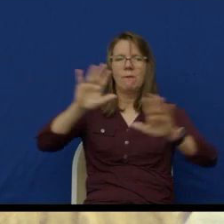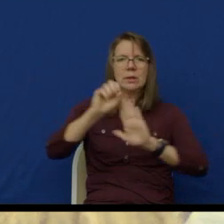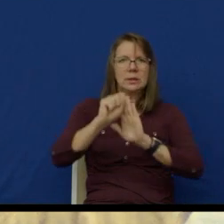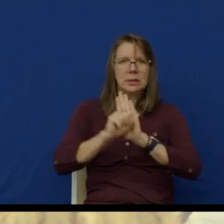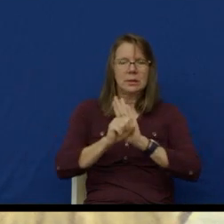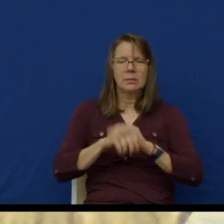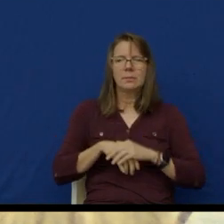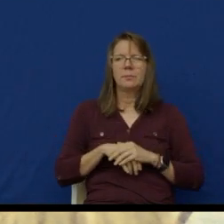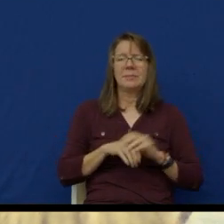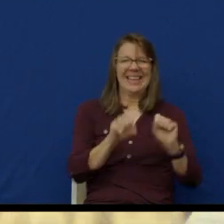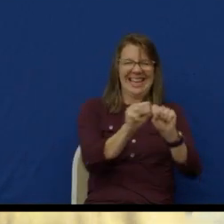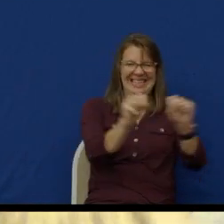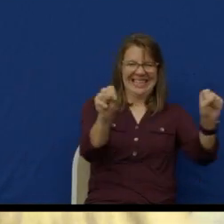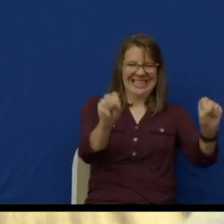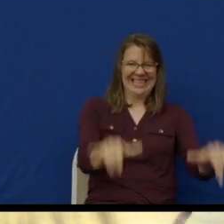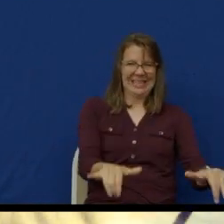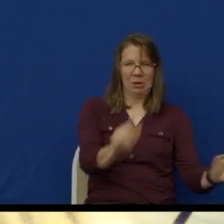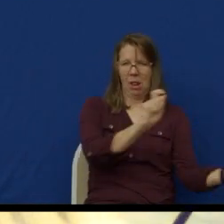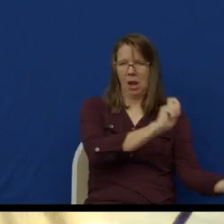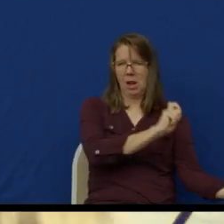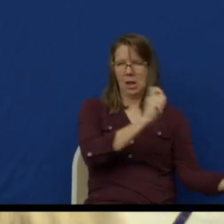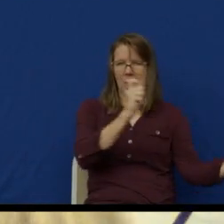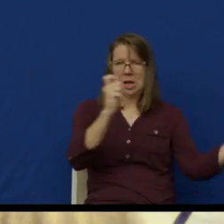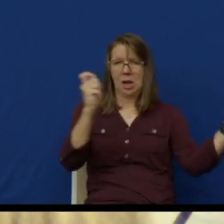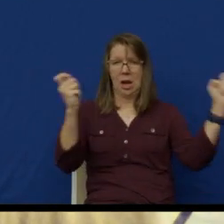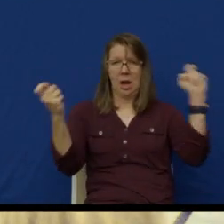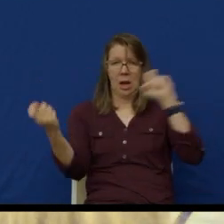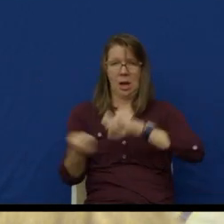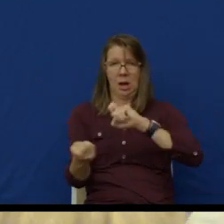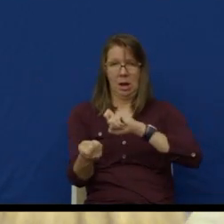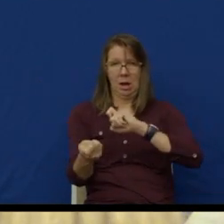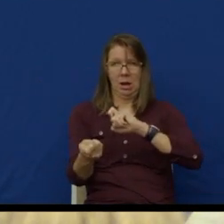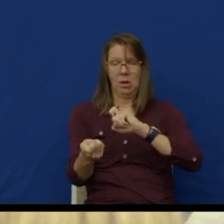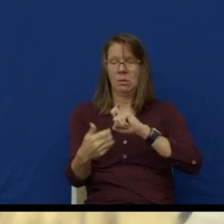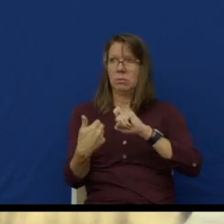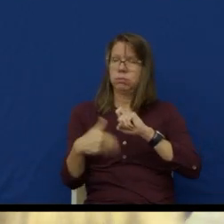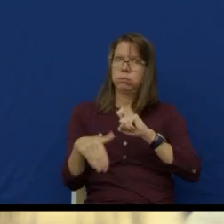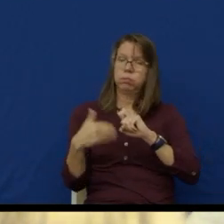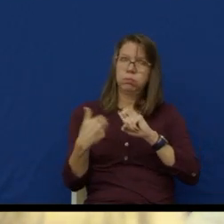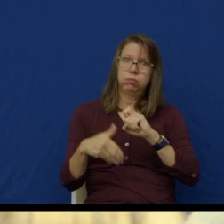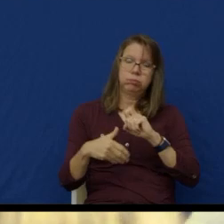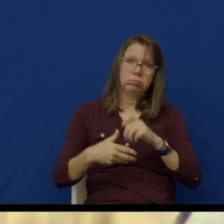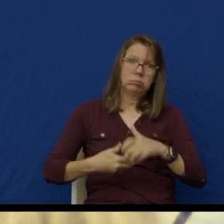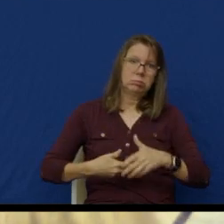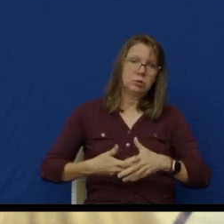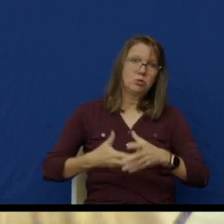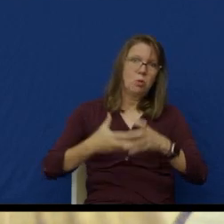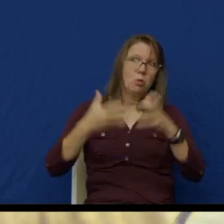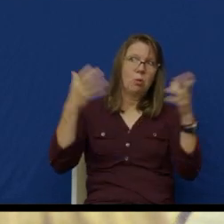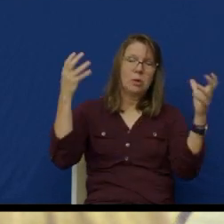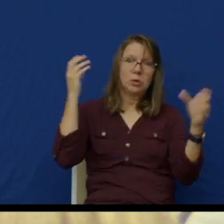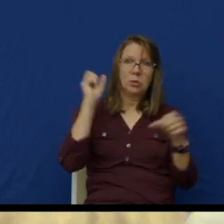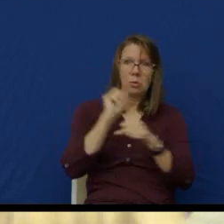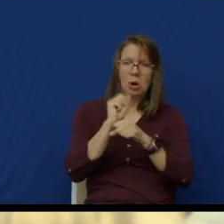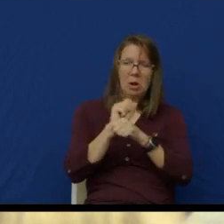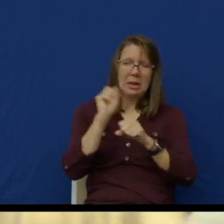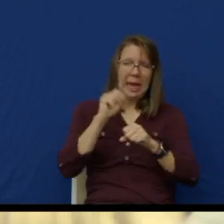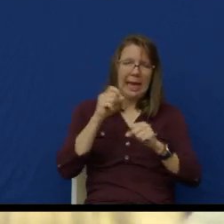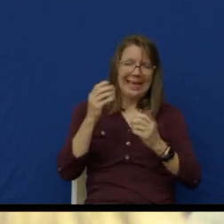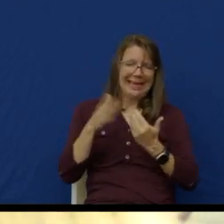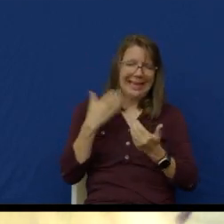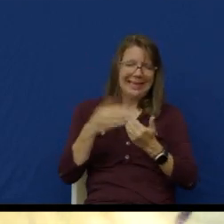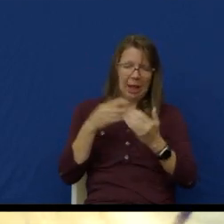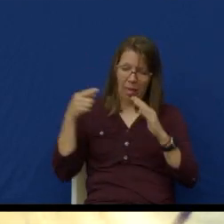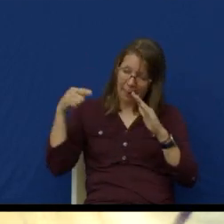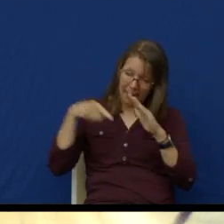system transformation process is really a lot of work, and you could wander around in the wilderness, in the